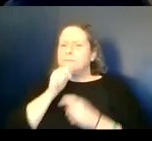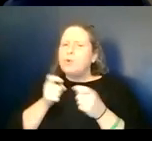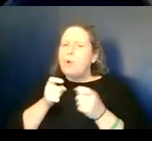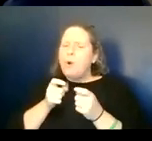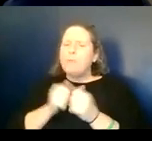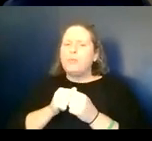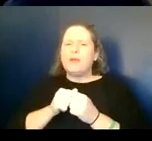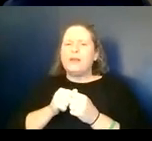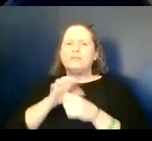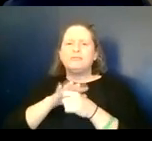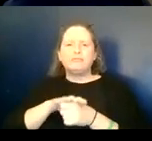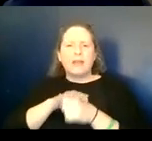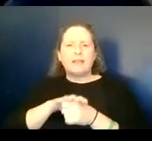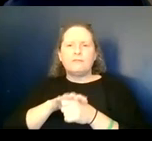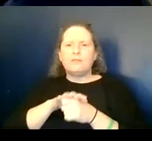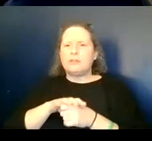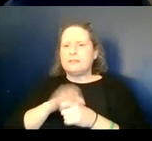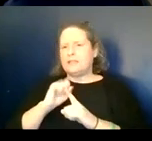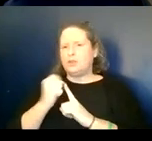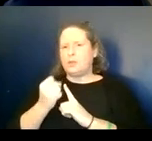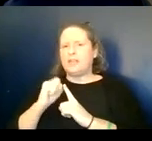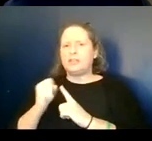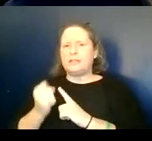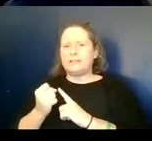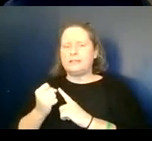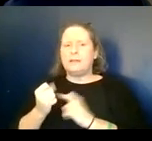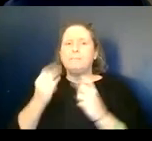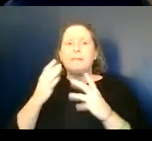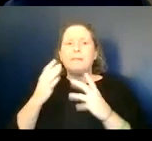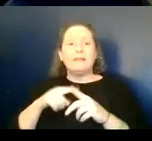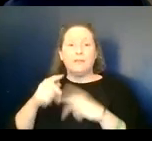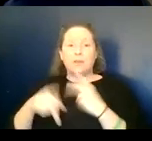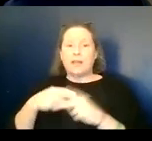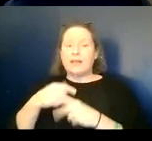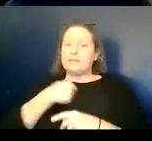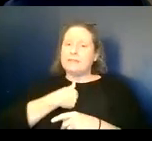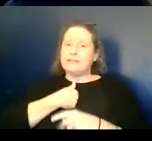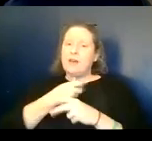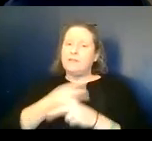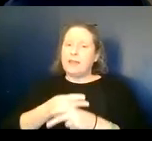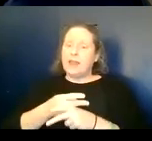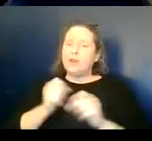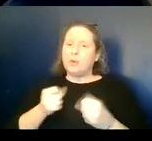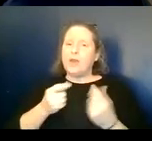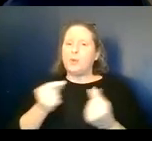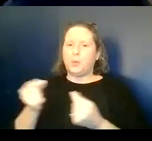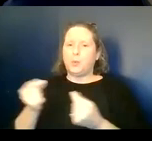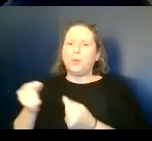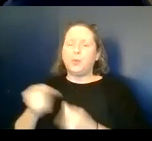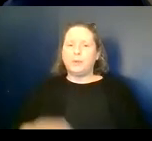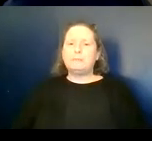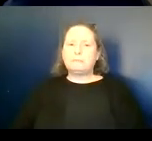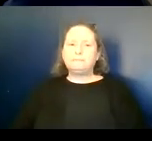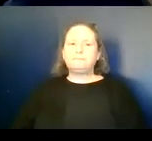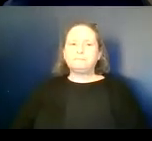stressful situations. There are many types of self-care that you could engage in.